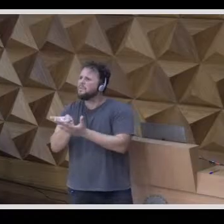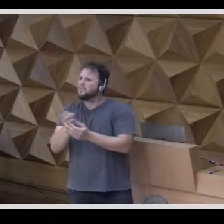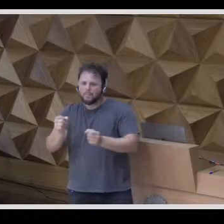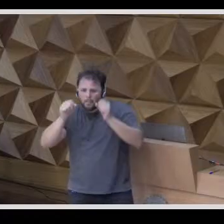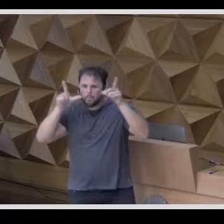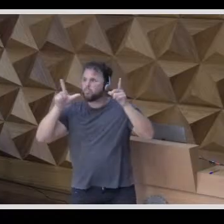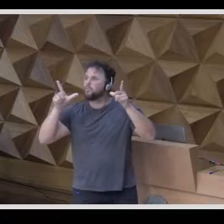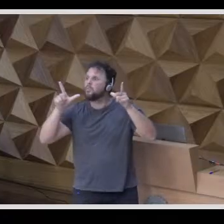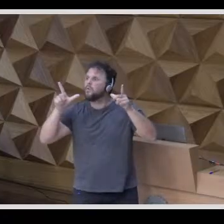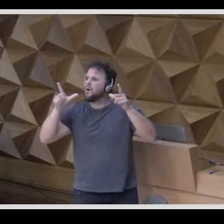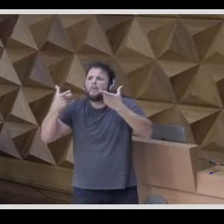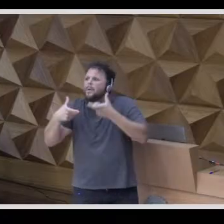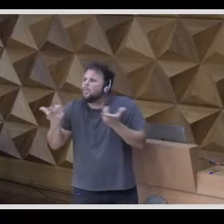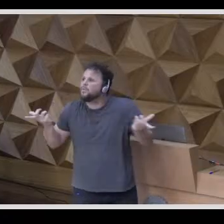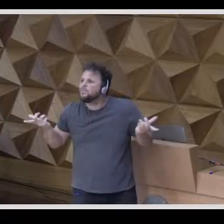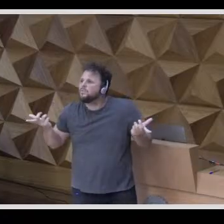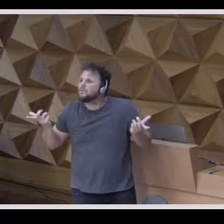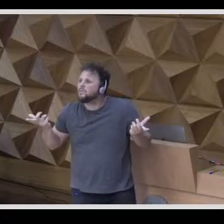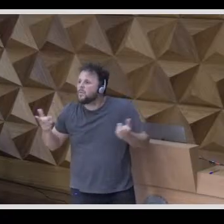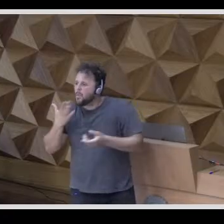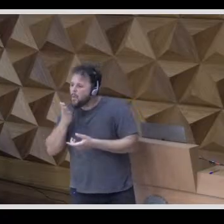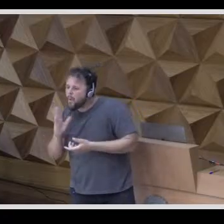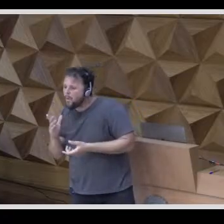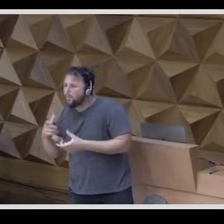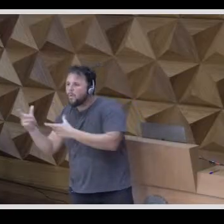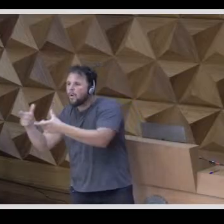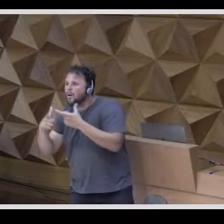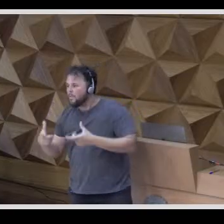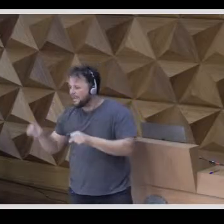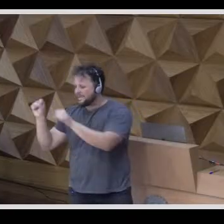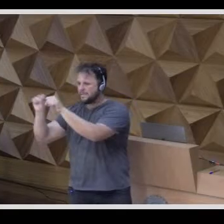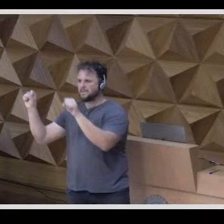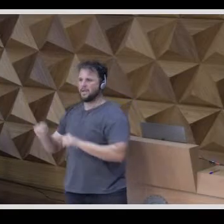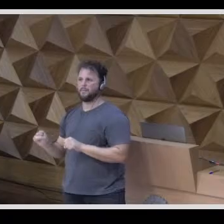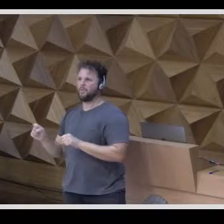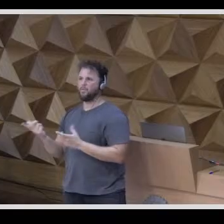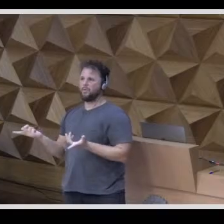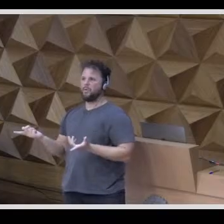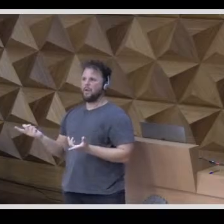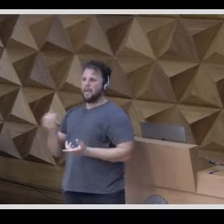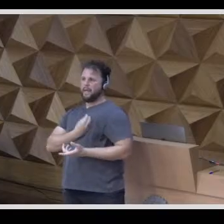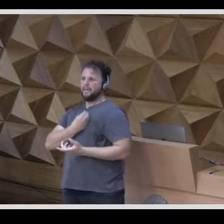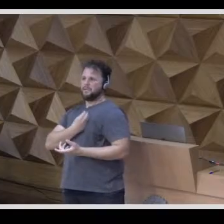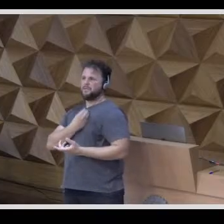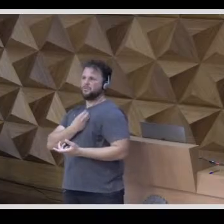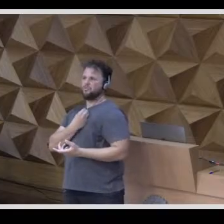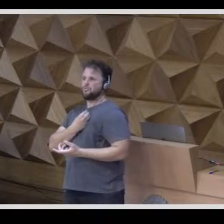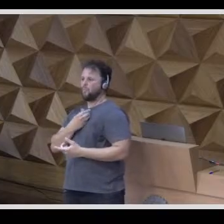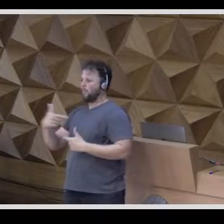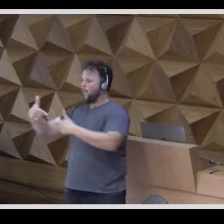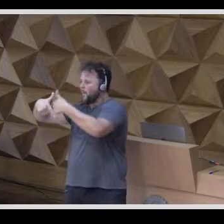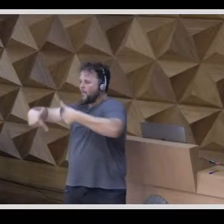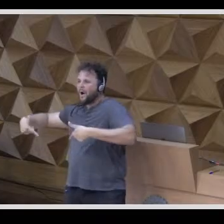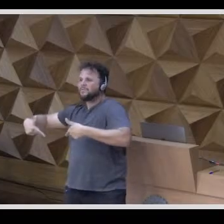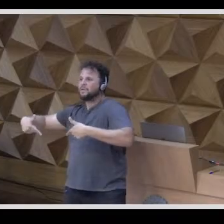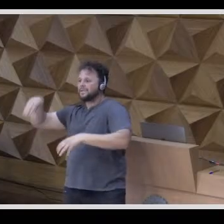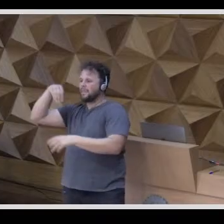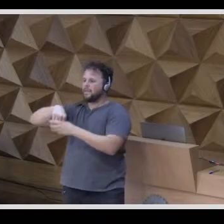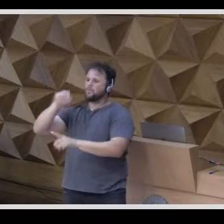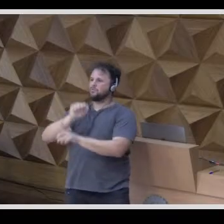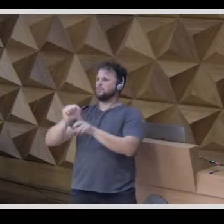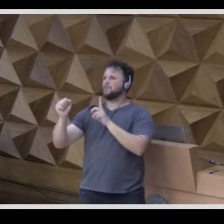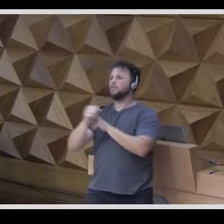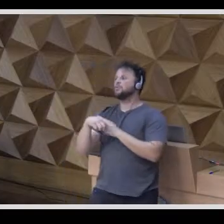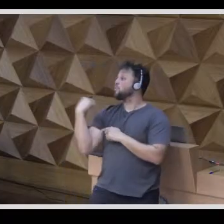systems don't exist in a vacuum. They exist in a society that we all live in. And I don't know what it's like in